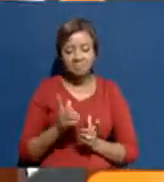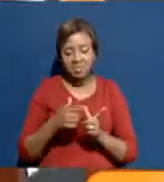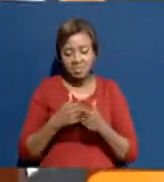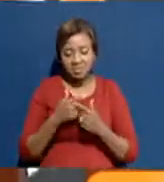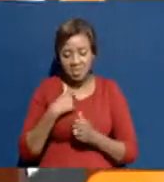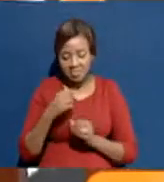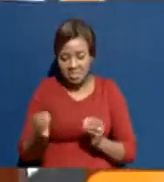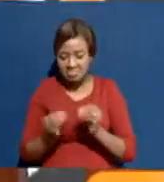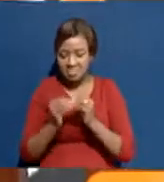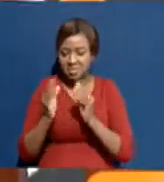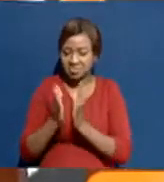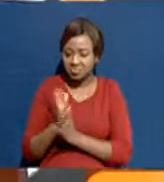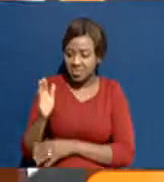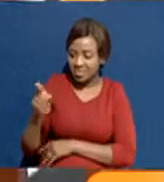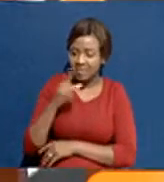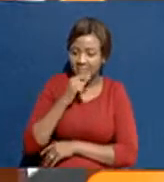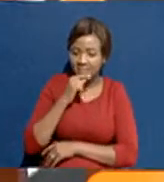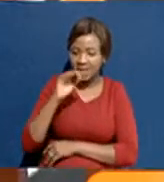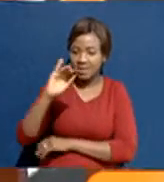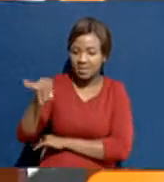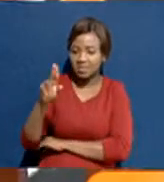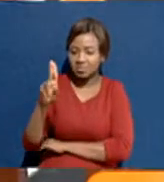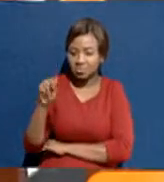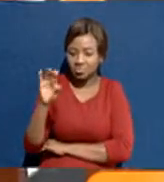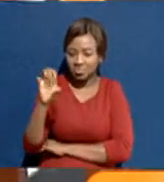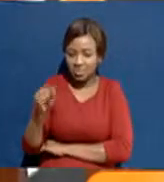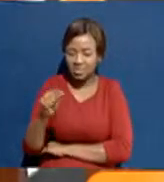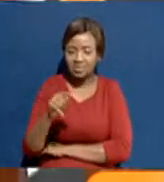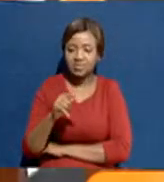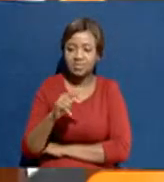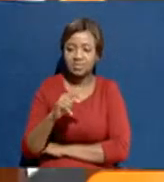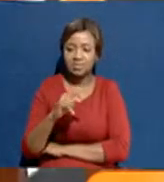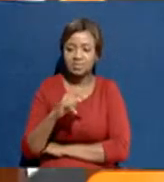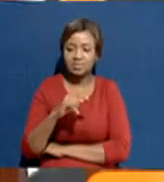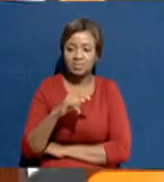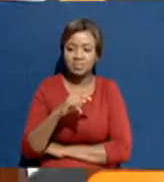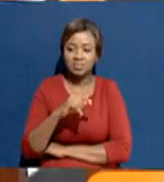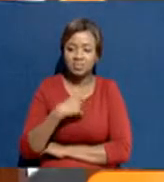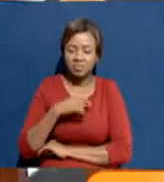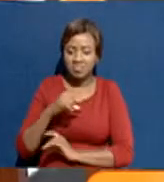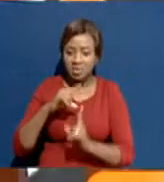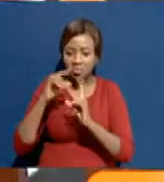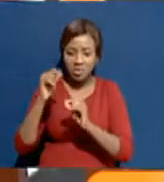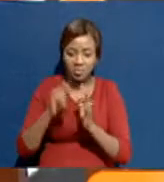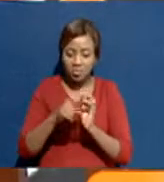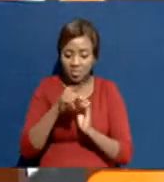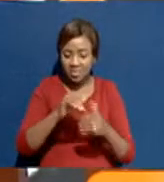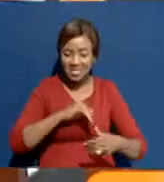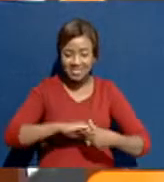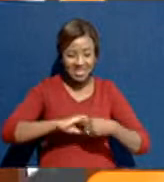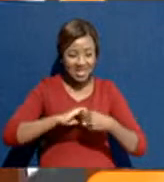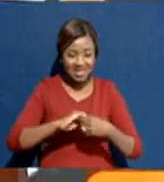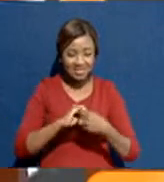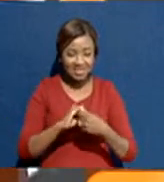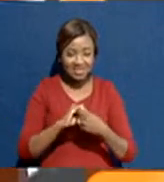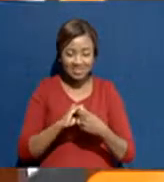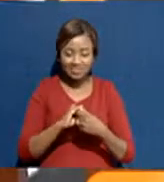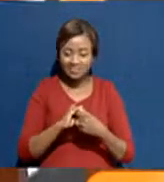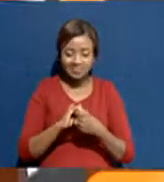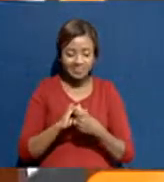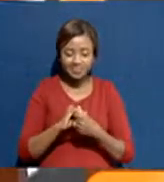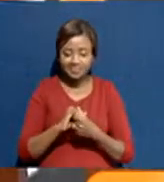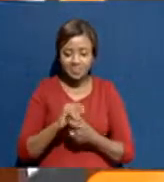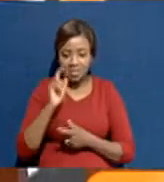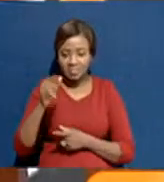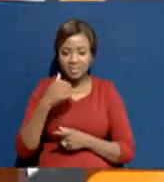Junet in an art cafe in Galeria. I told him, if this handshake has to come round, has to make a